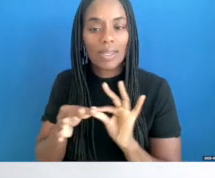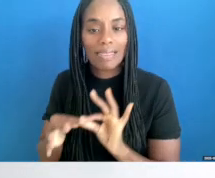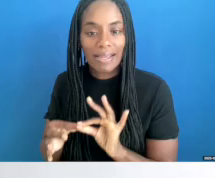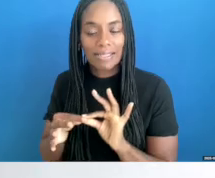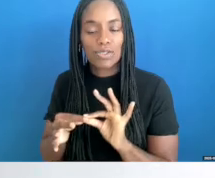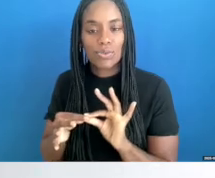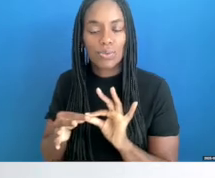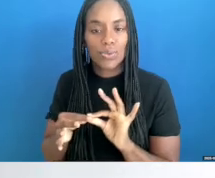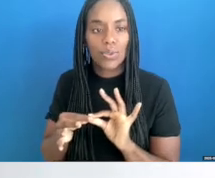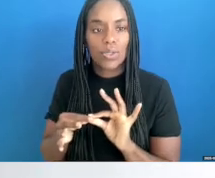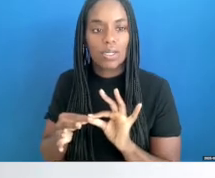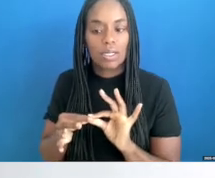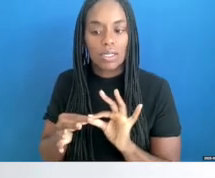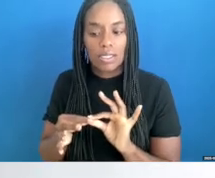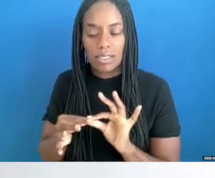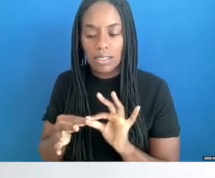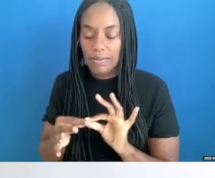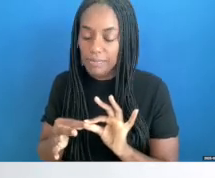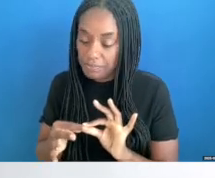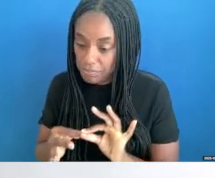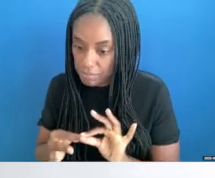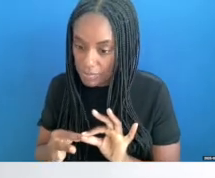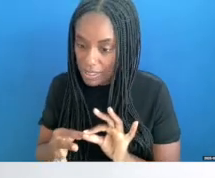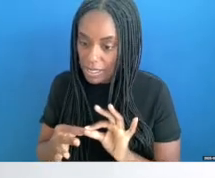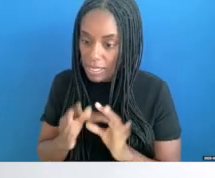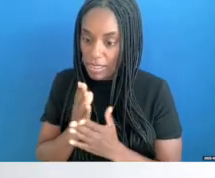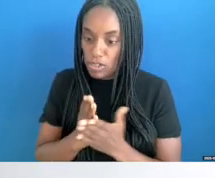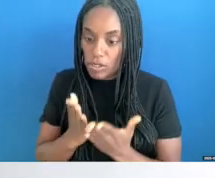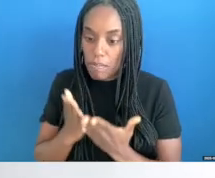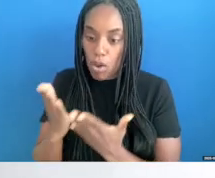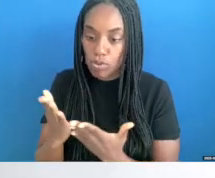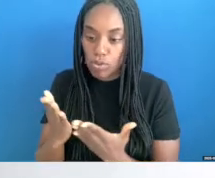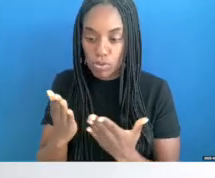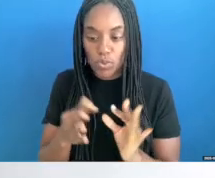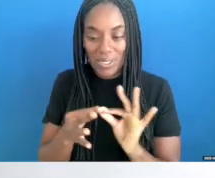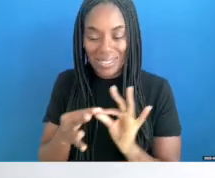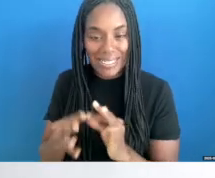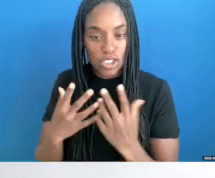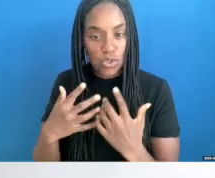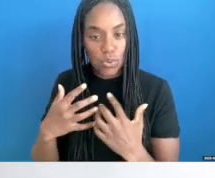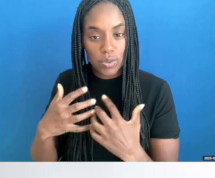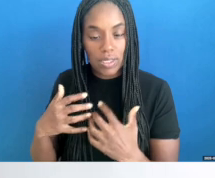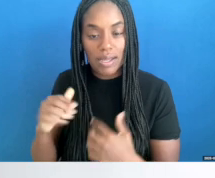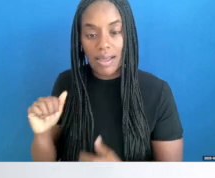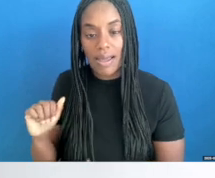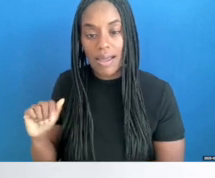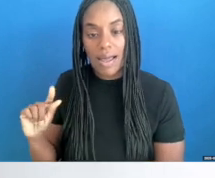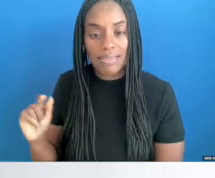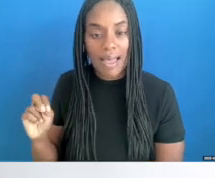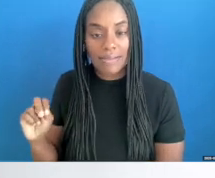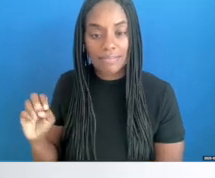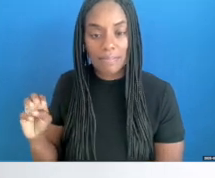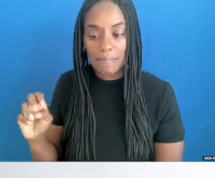I know that there's some broader proposals relating to alignment. I know the original intent of SB